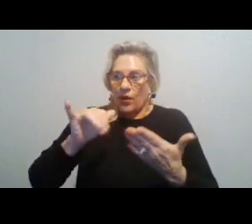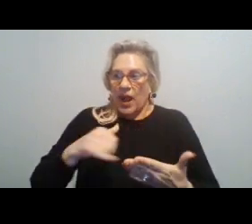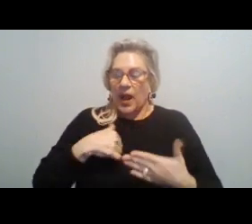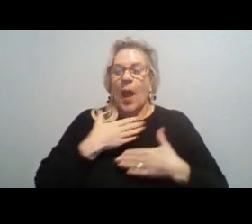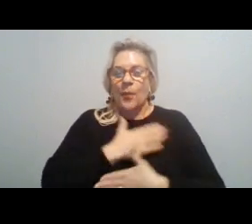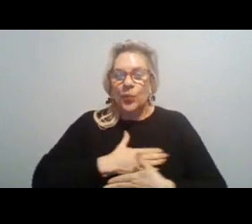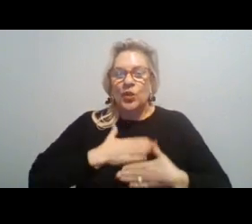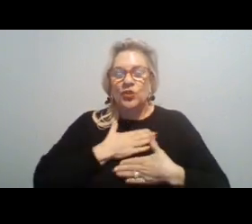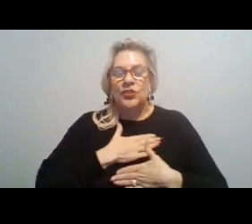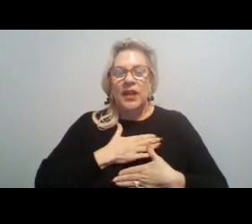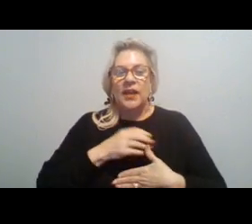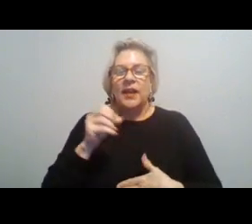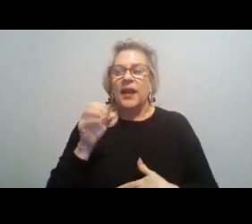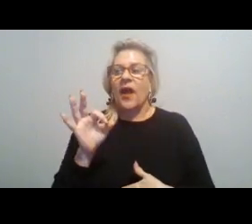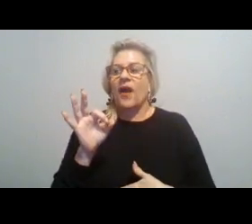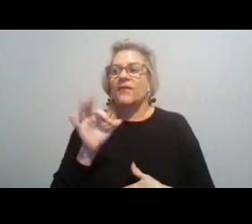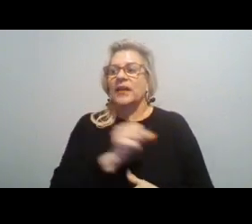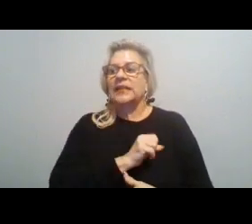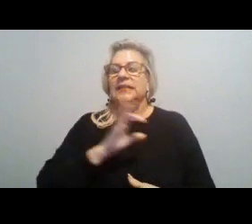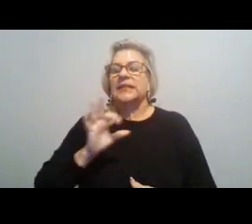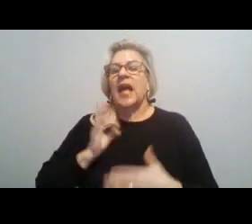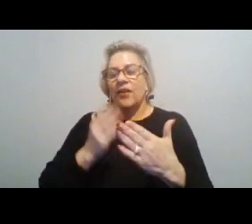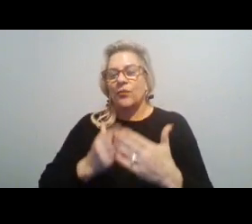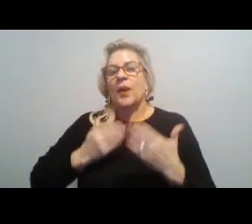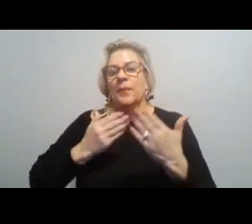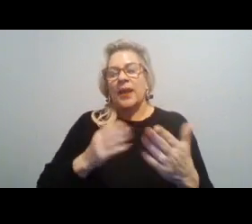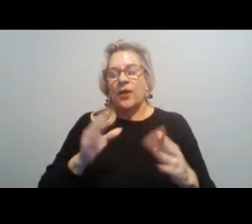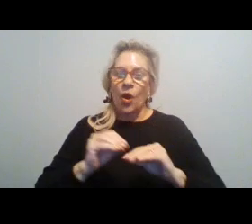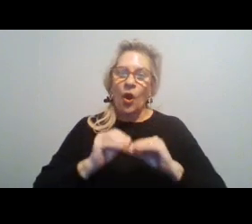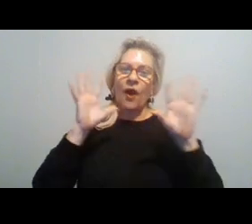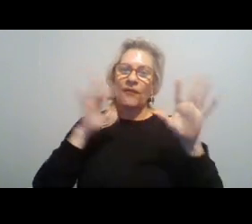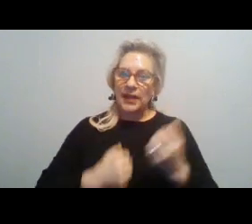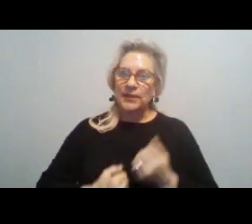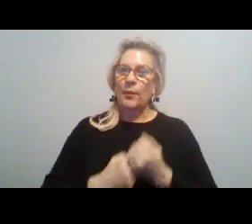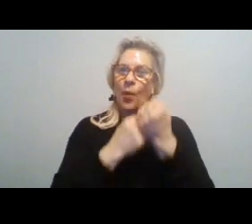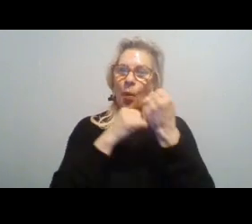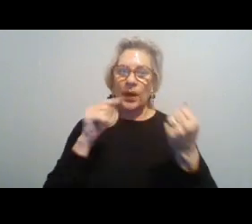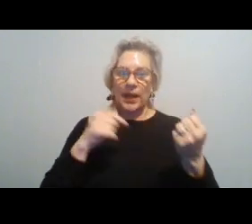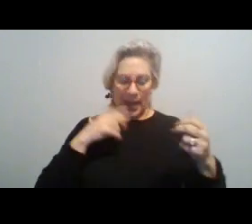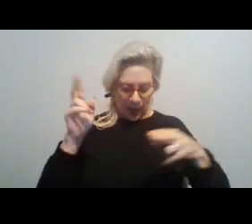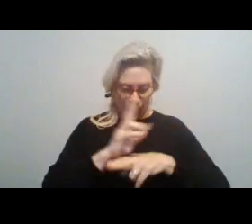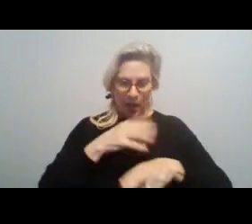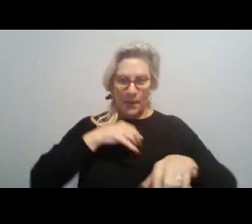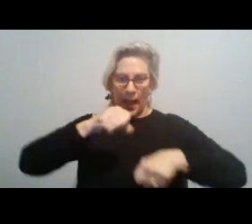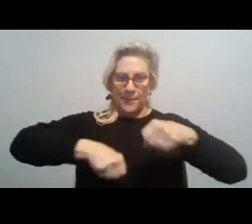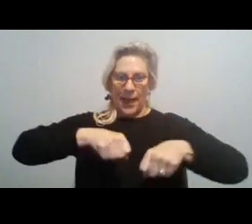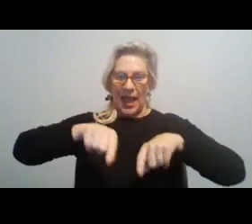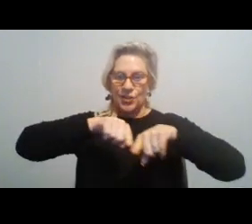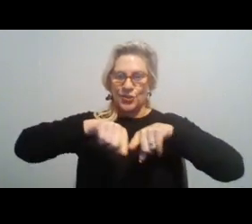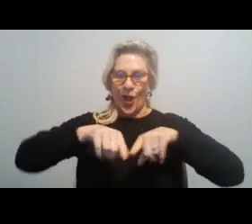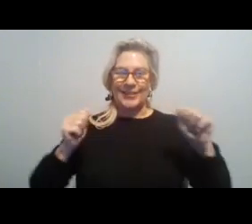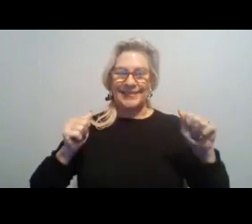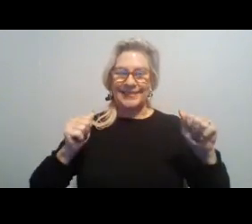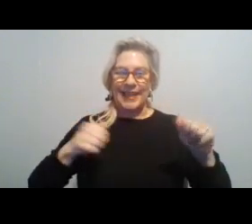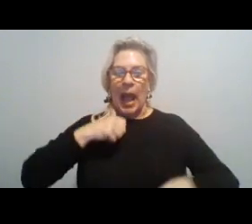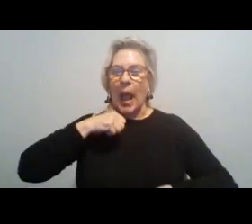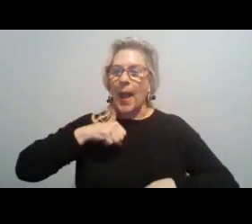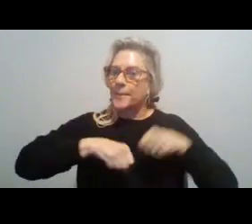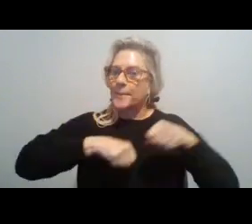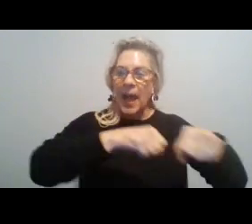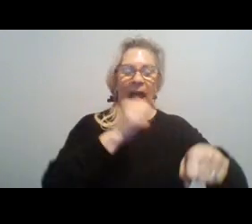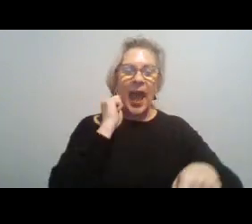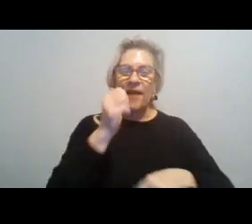of the staff's recommendation. I obviously support it. I'm wearing my bike socks. I bike to work.